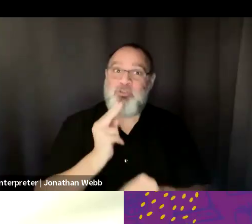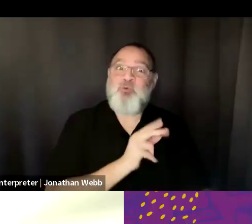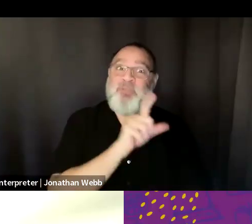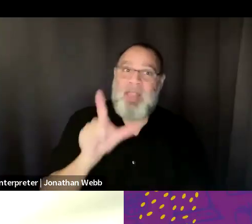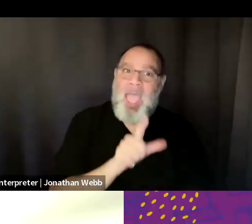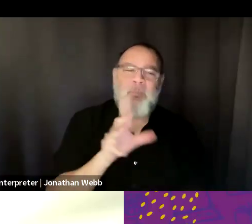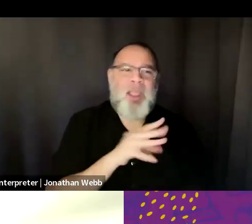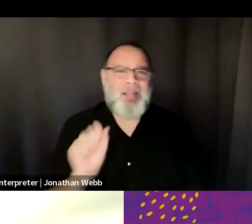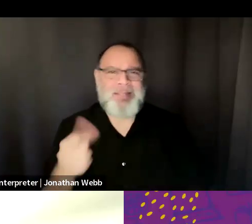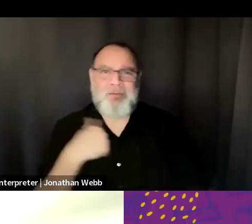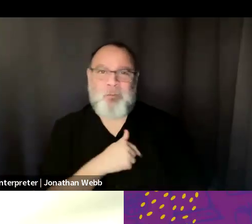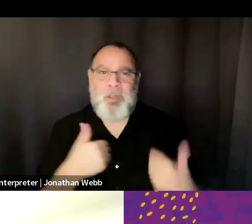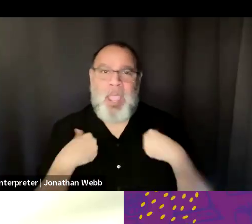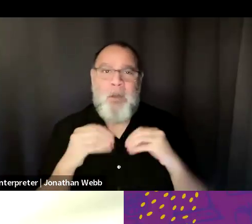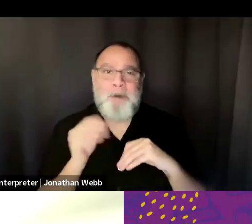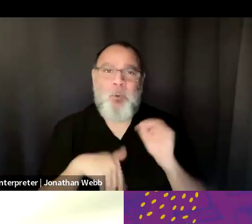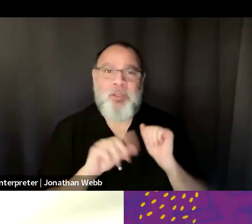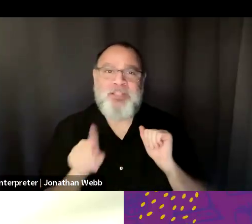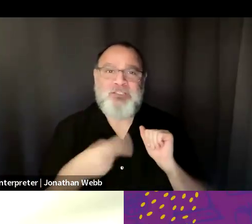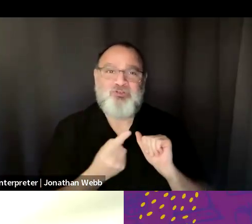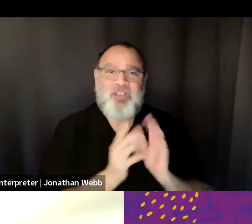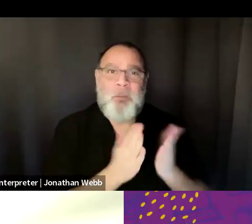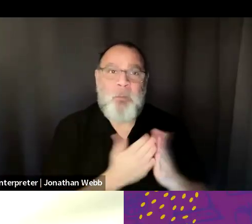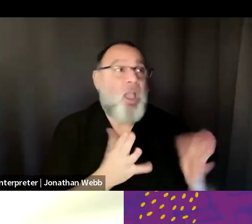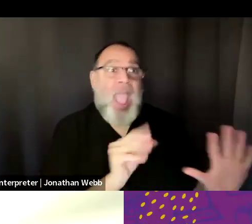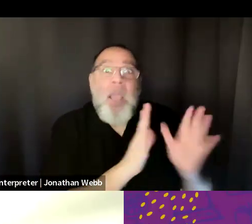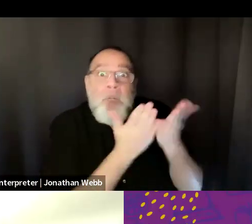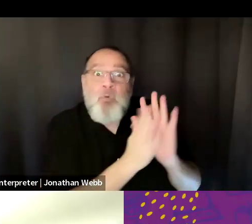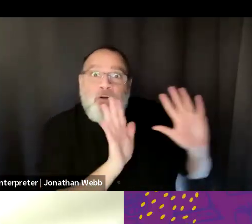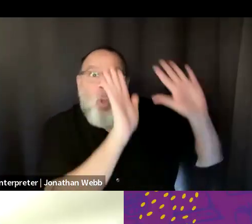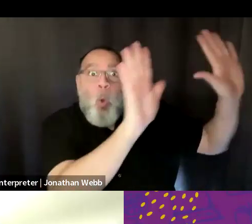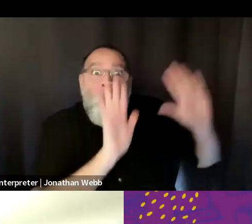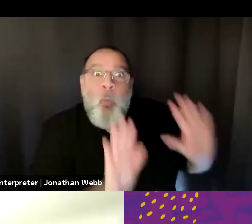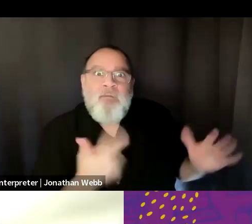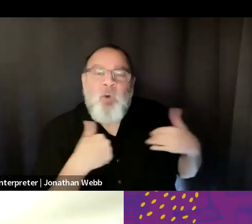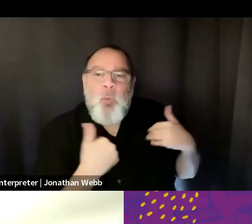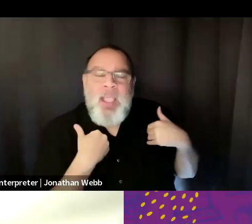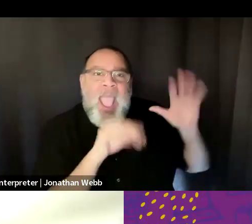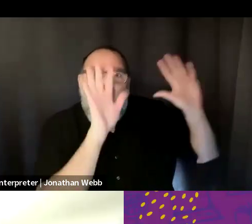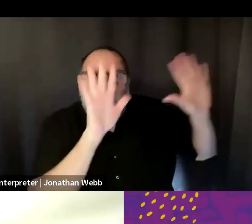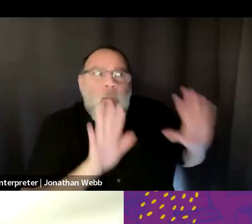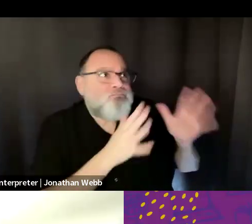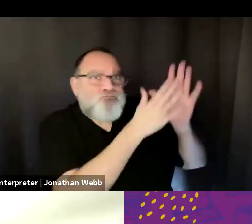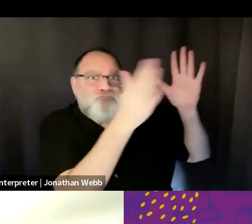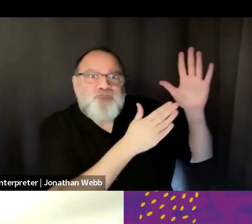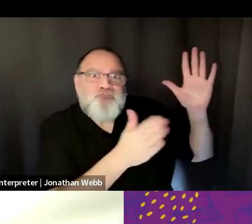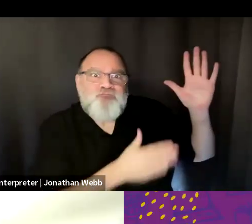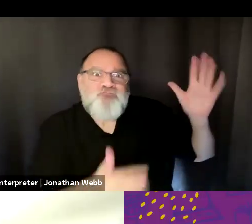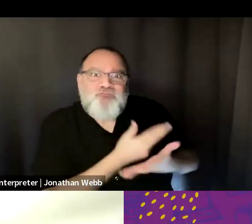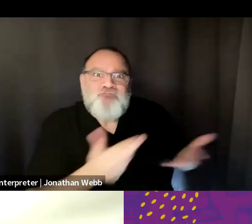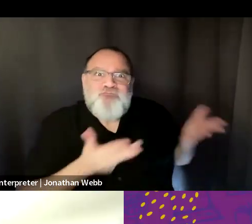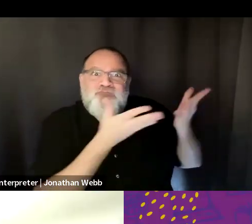books, and the books themselves are wonderful, and we have so many of them. And so advocacy on that level, but also advocacy